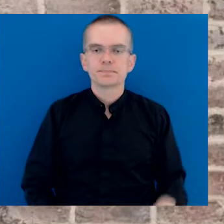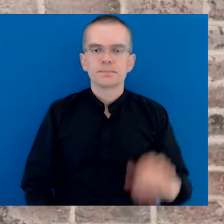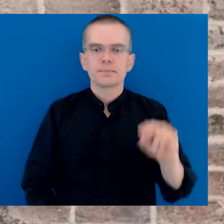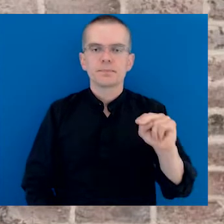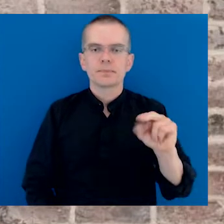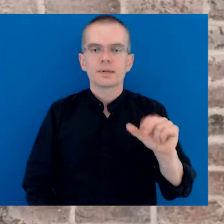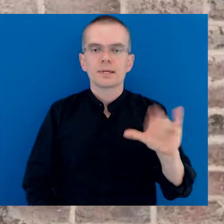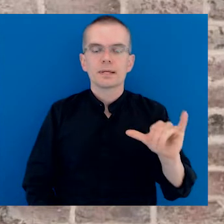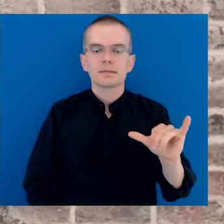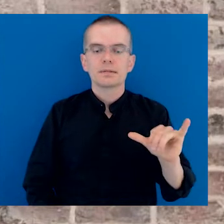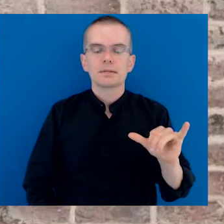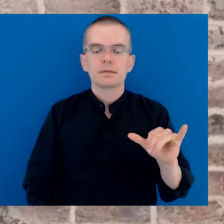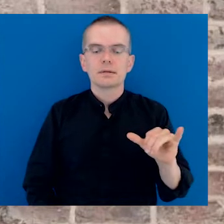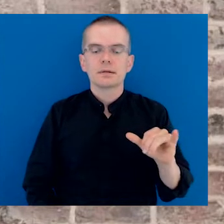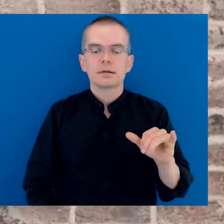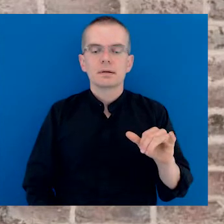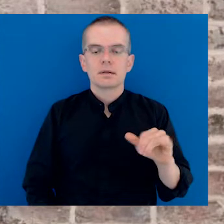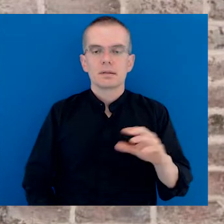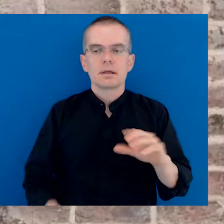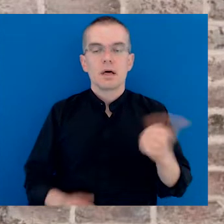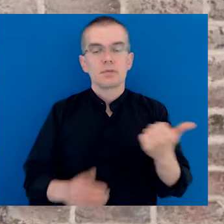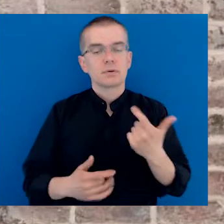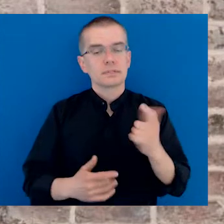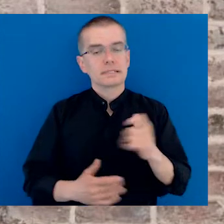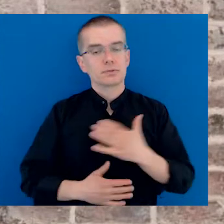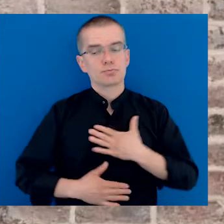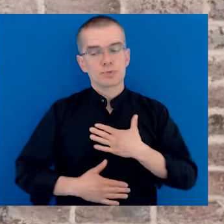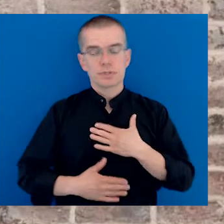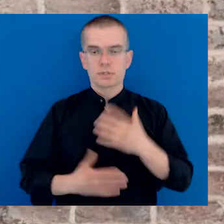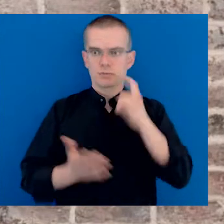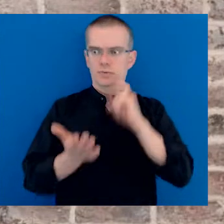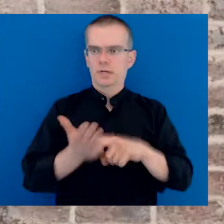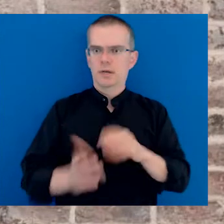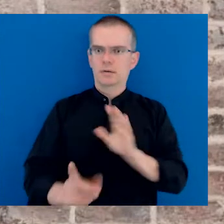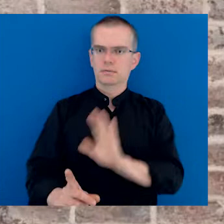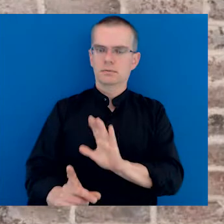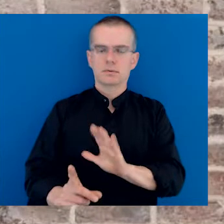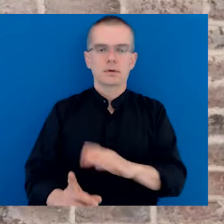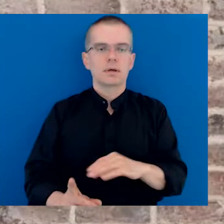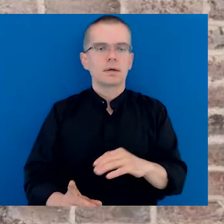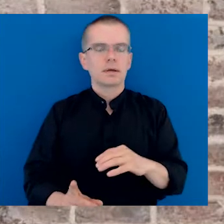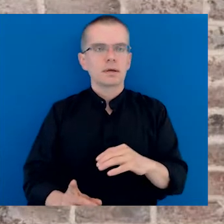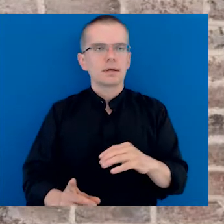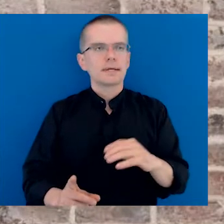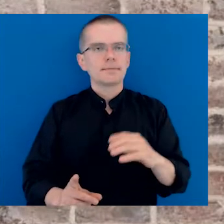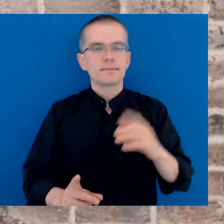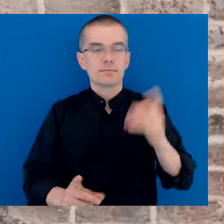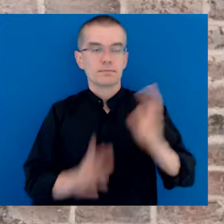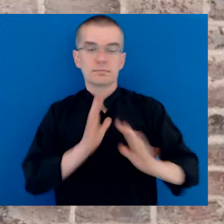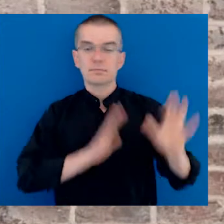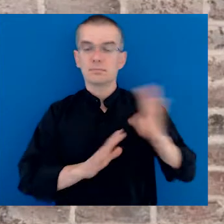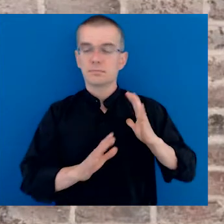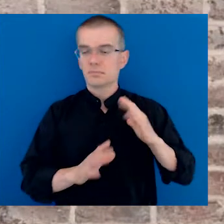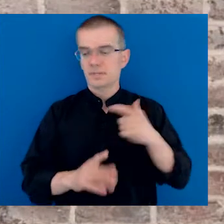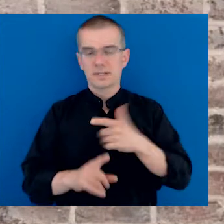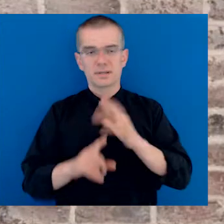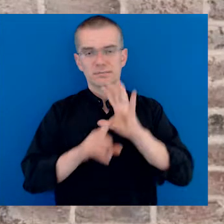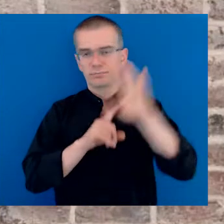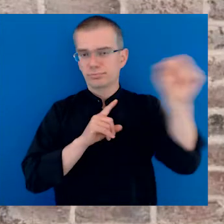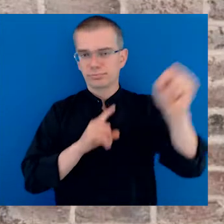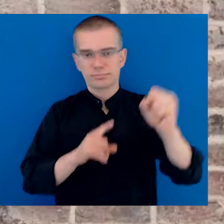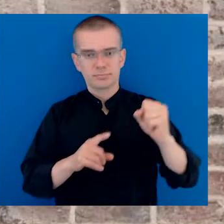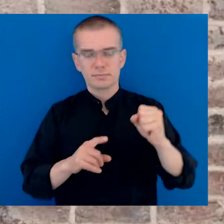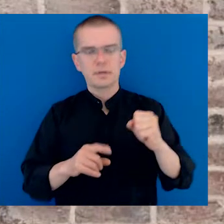really was. The other thing I think really needs to be appreciated about him was how extraordinary he was for his time. He did not accept